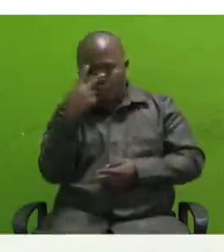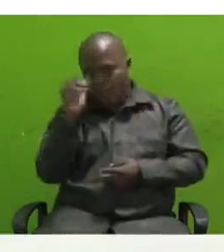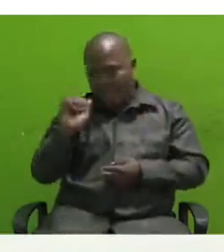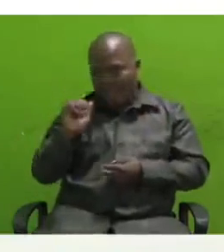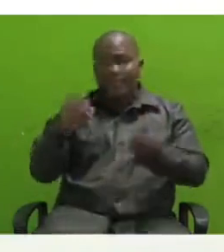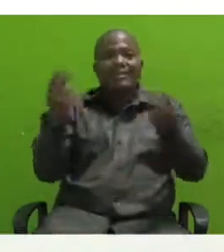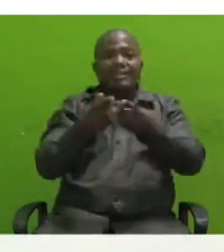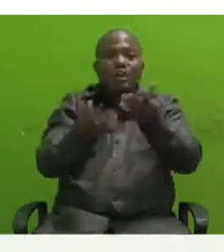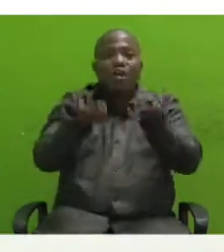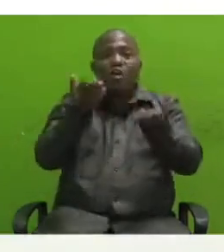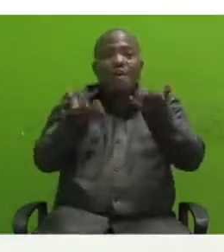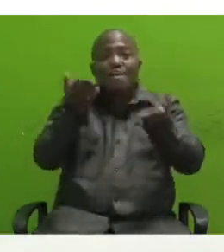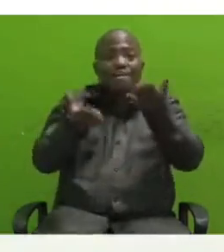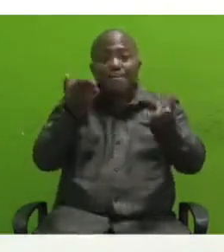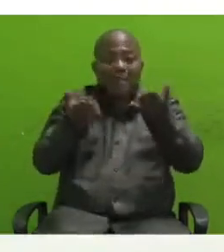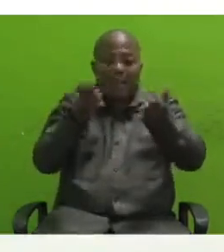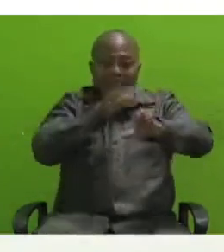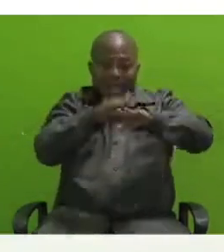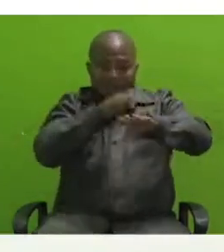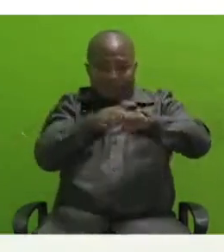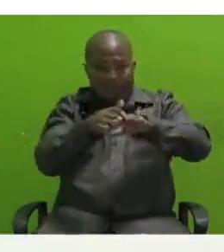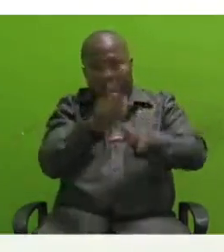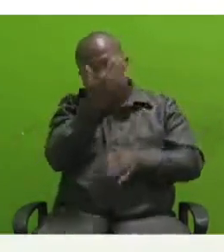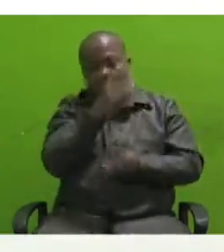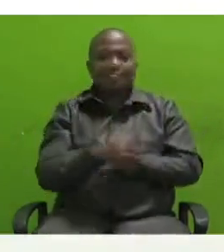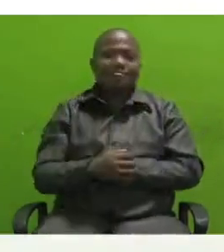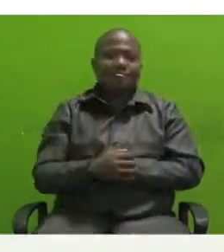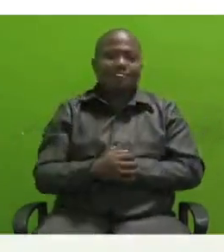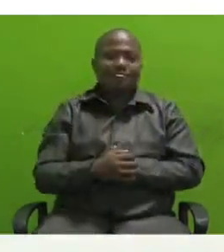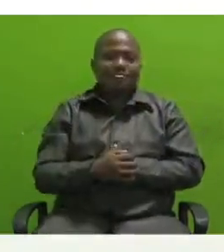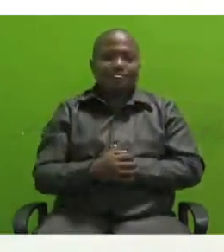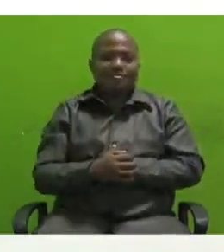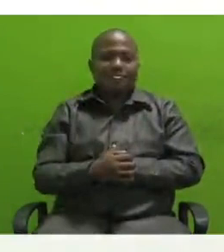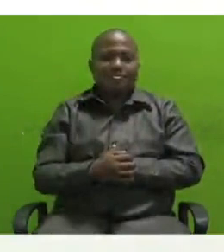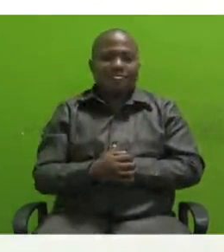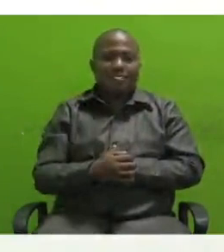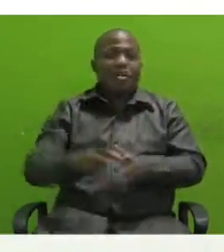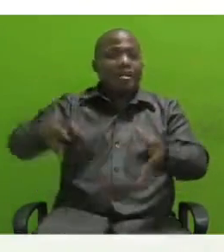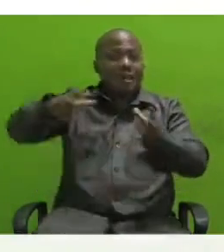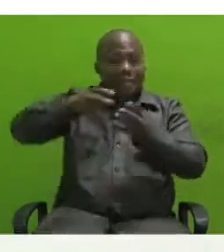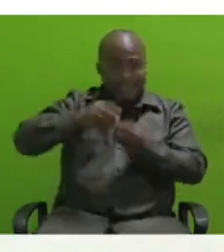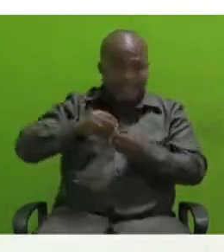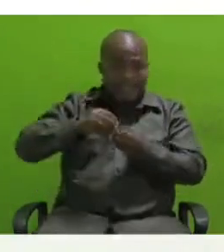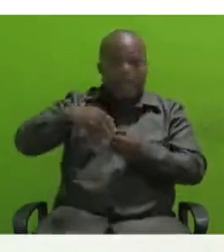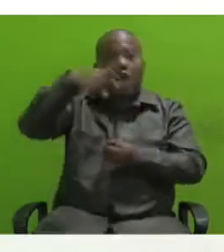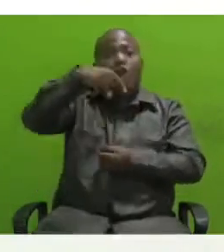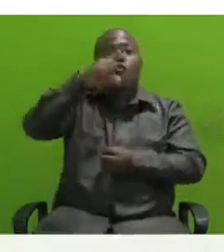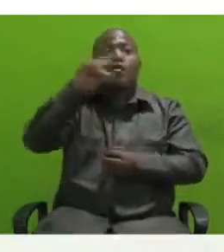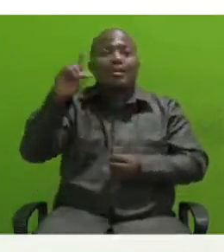Yes, the value of c, if you compare this expression with the general expression of